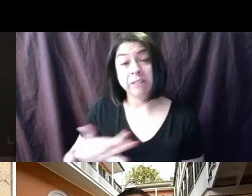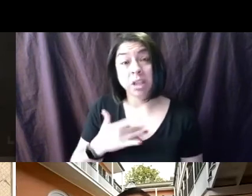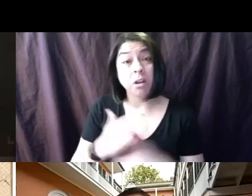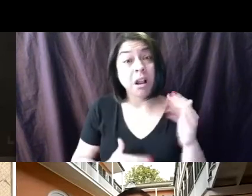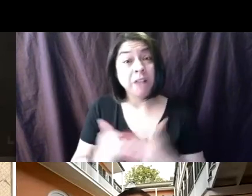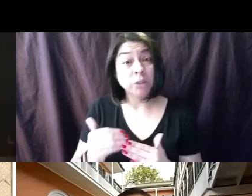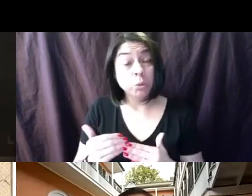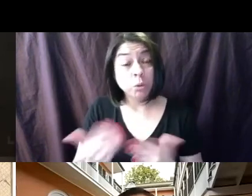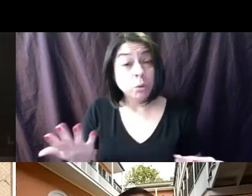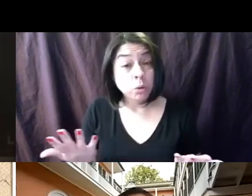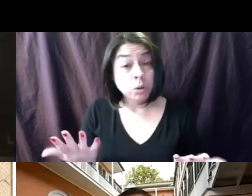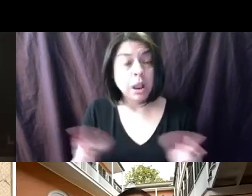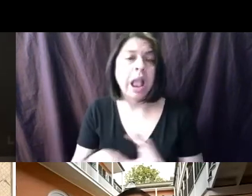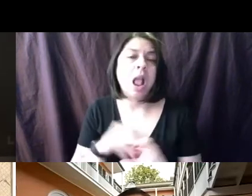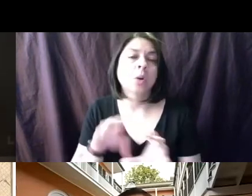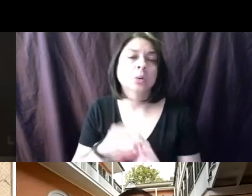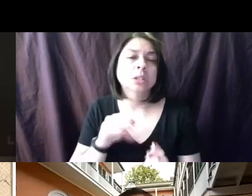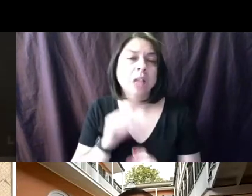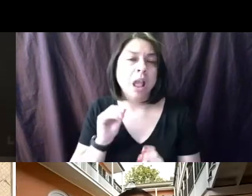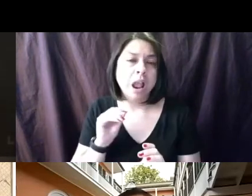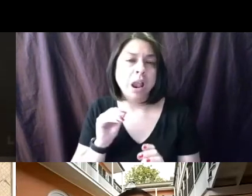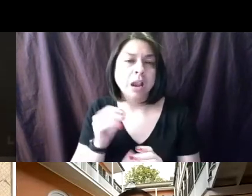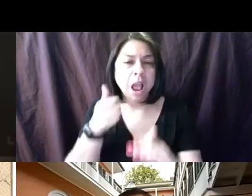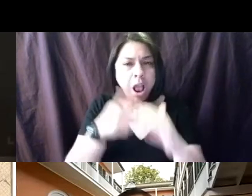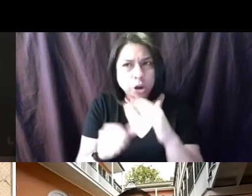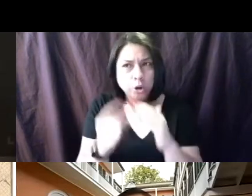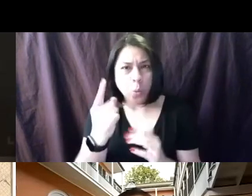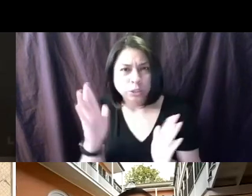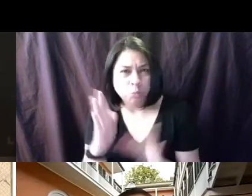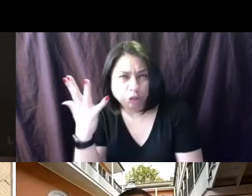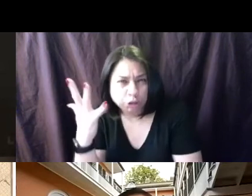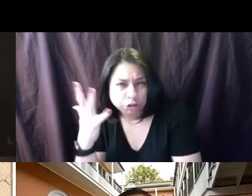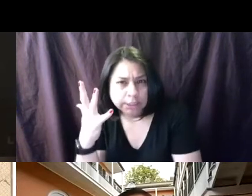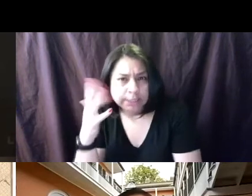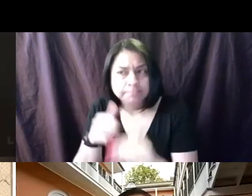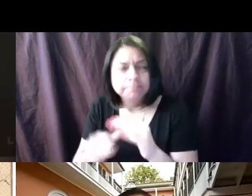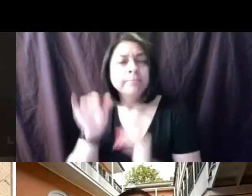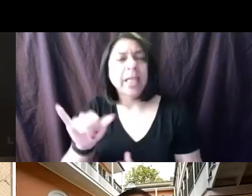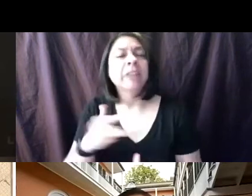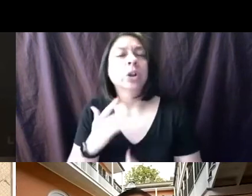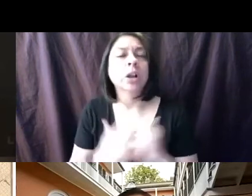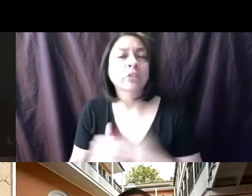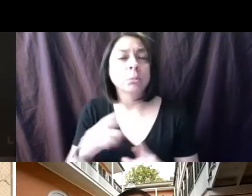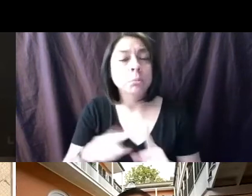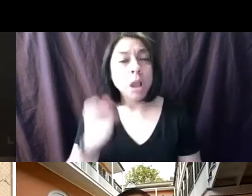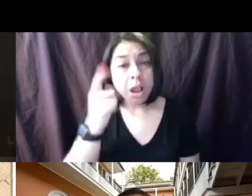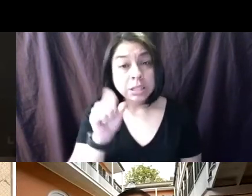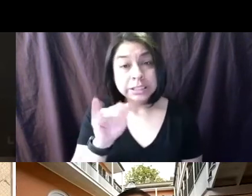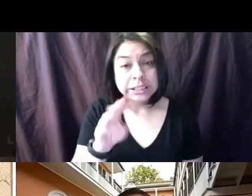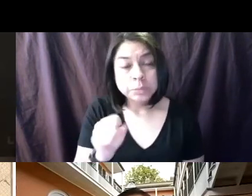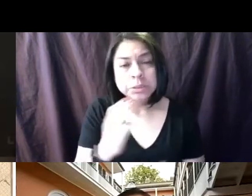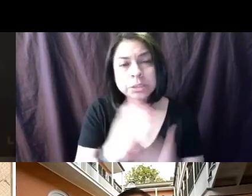was outside under a little tree. But SEMS, some of the